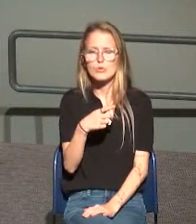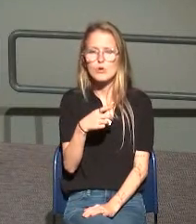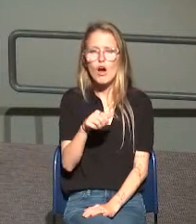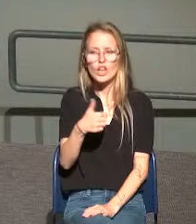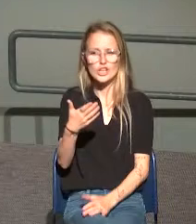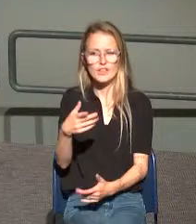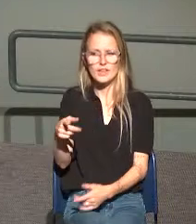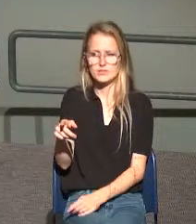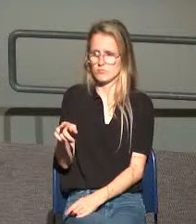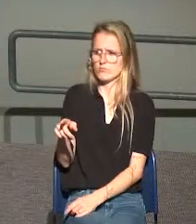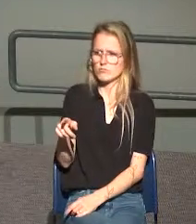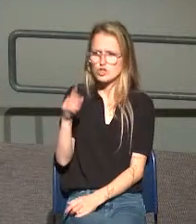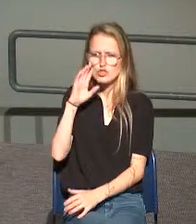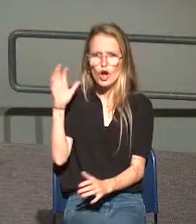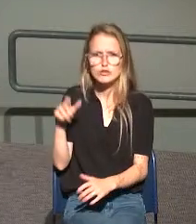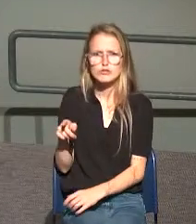surprise.